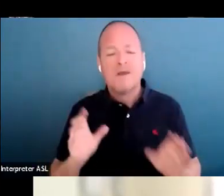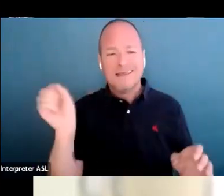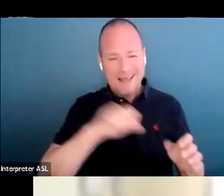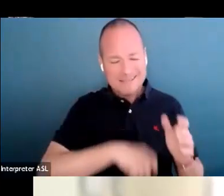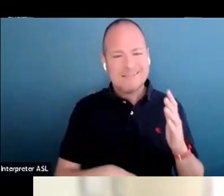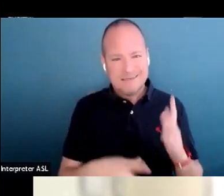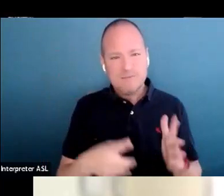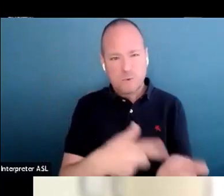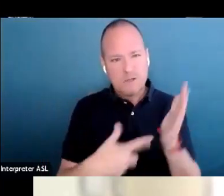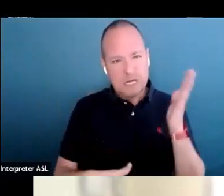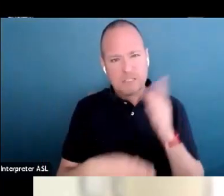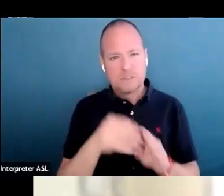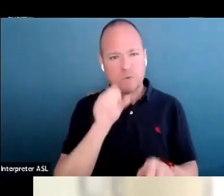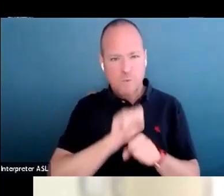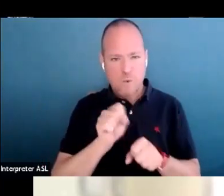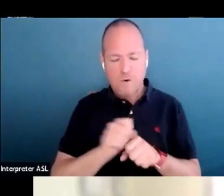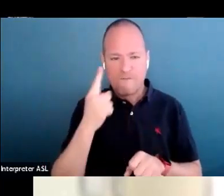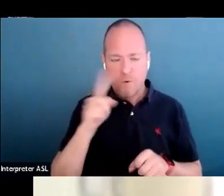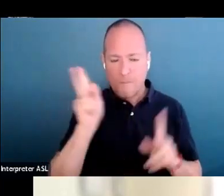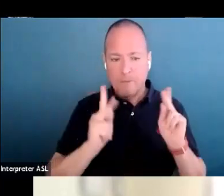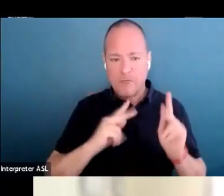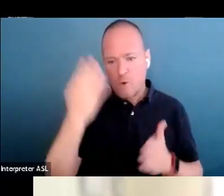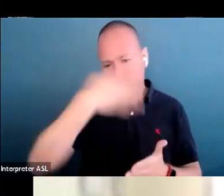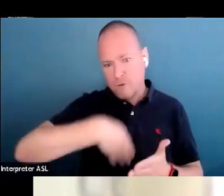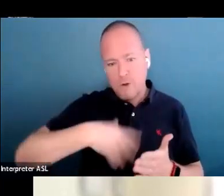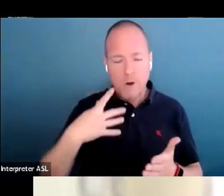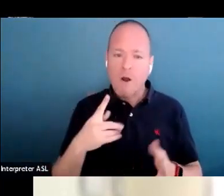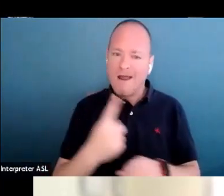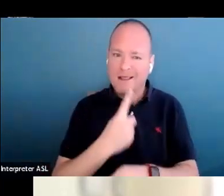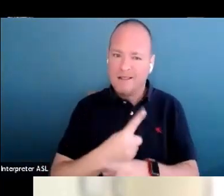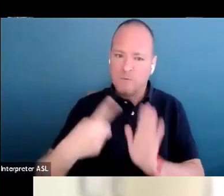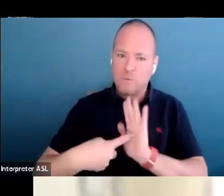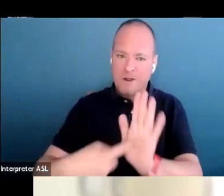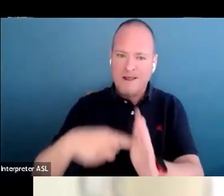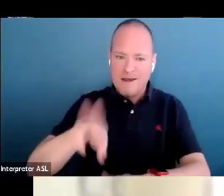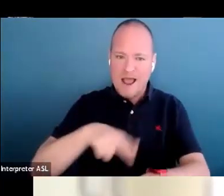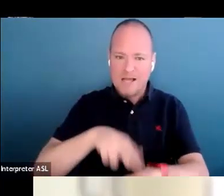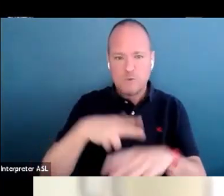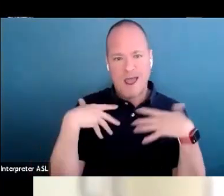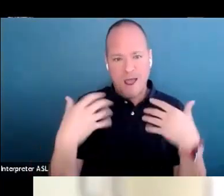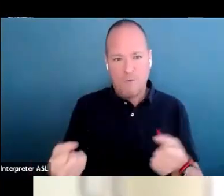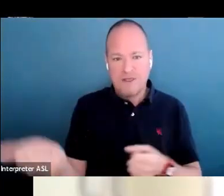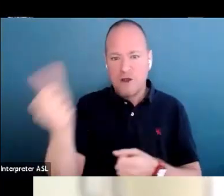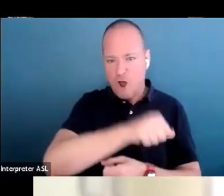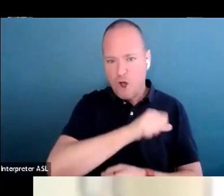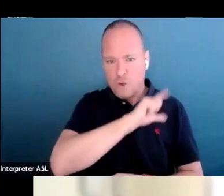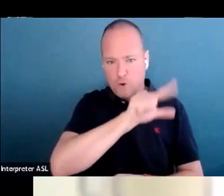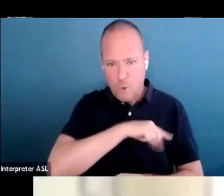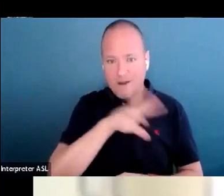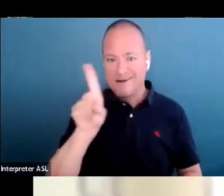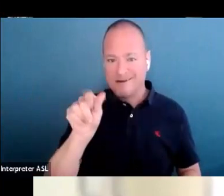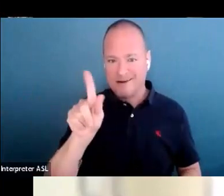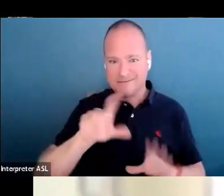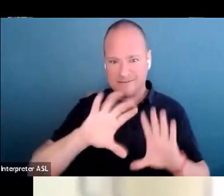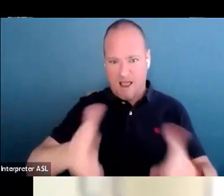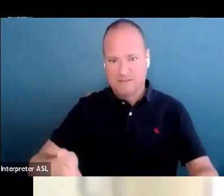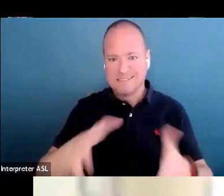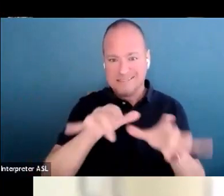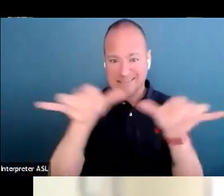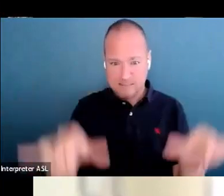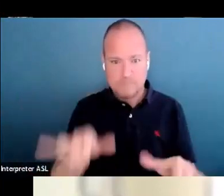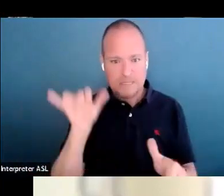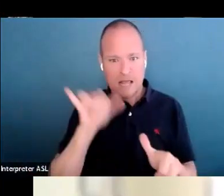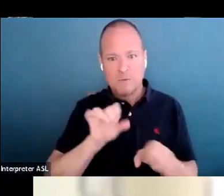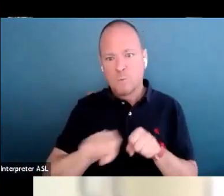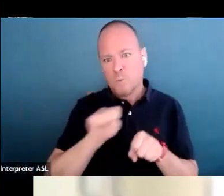sure that people who are often overlooked are accurately reflected in national health and other quality data sets and data systems. That's work that